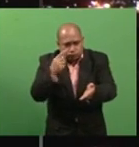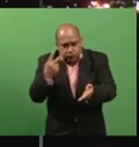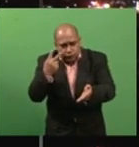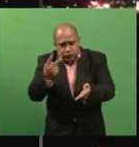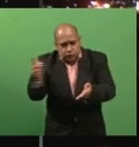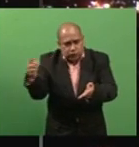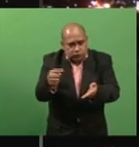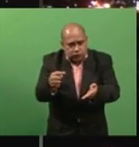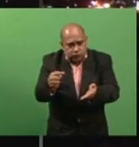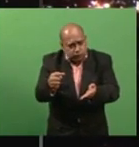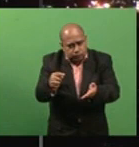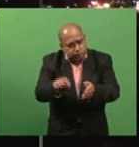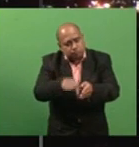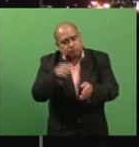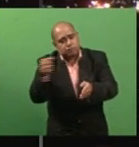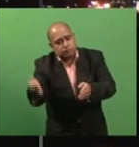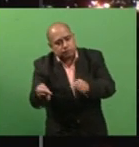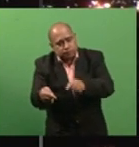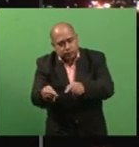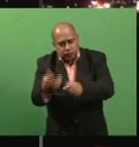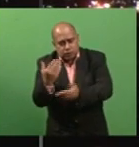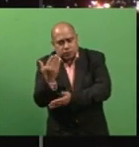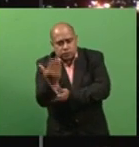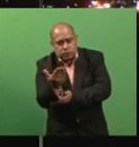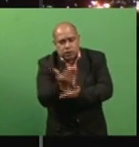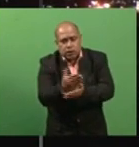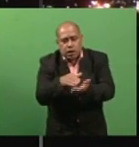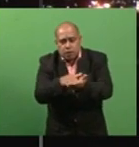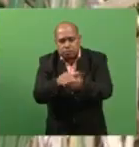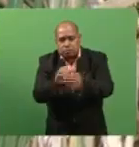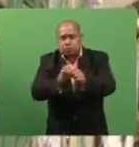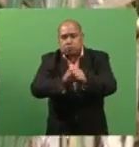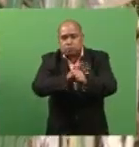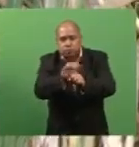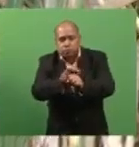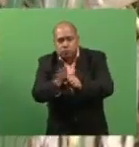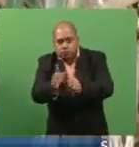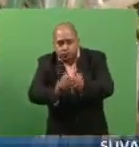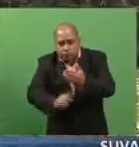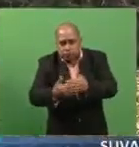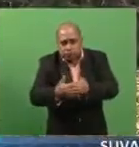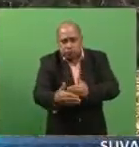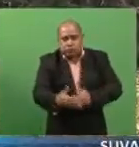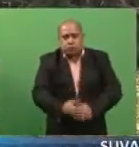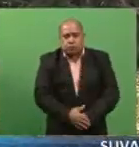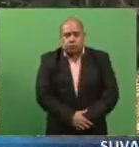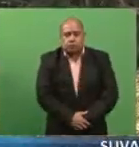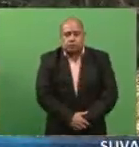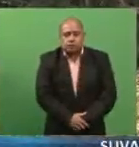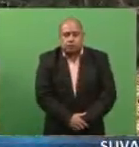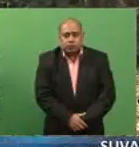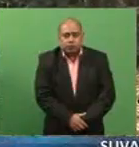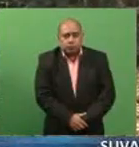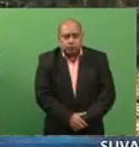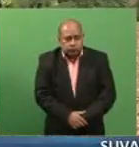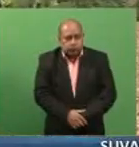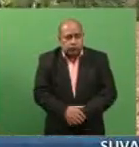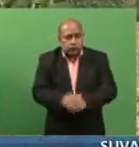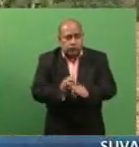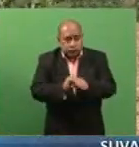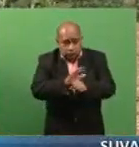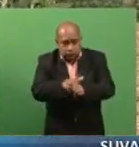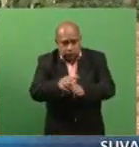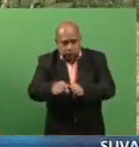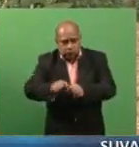by the COVID-19 pandemic. Kritika Kumar reports. The COVID-19 crisis will continue to unfold for some